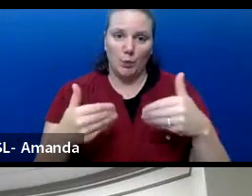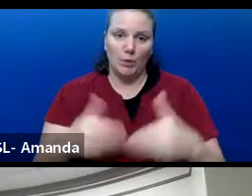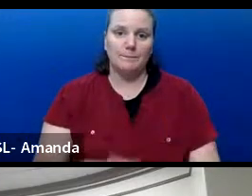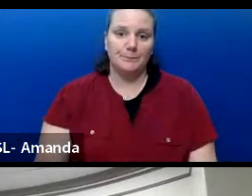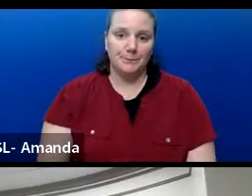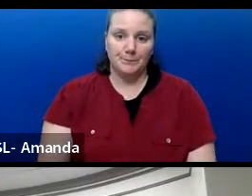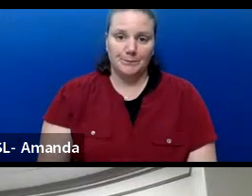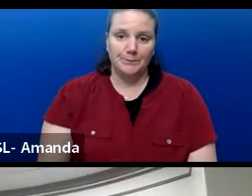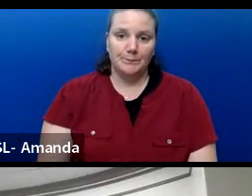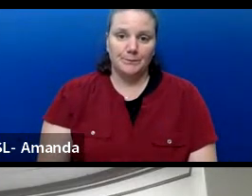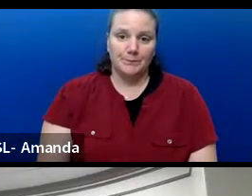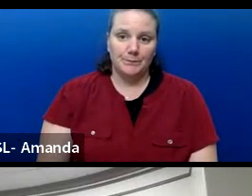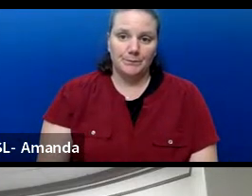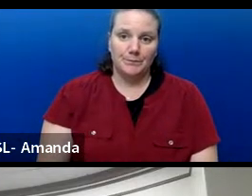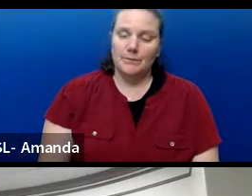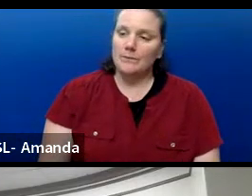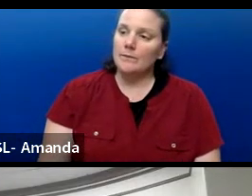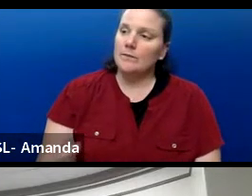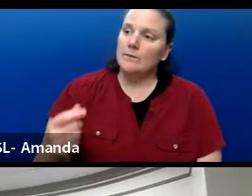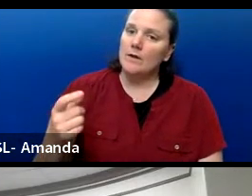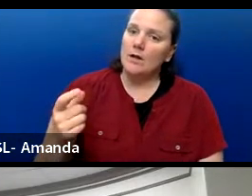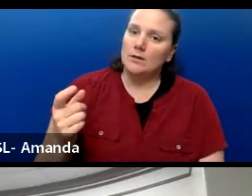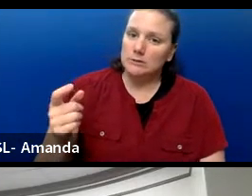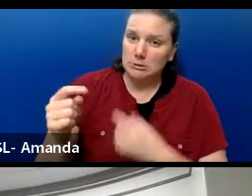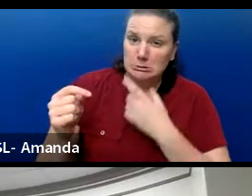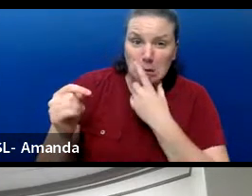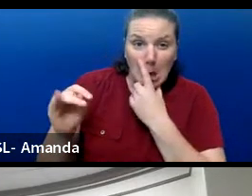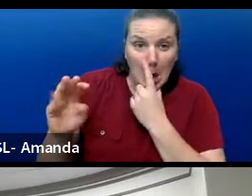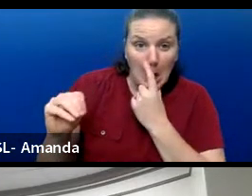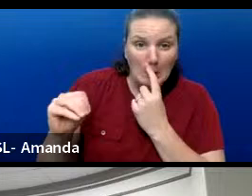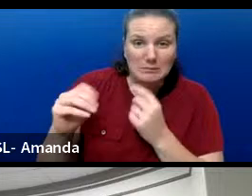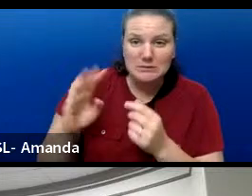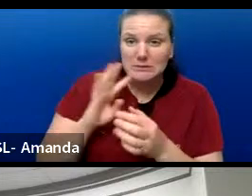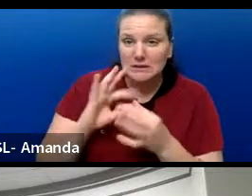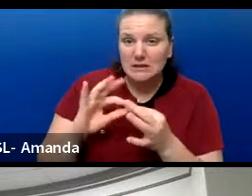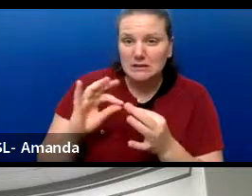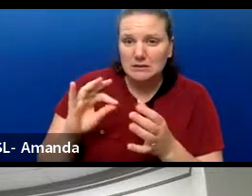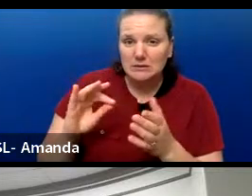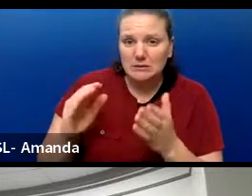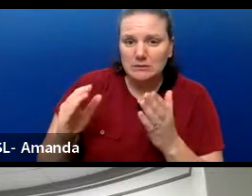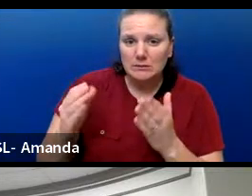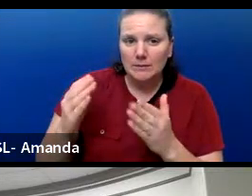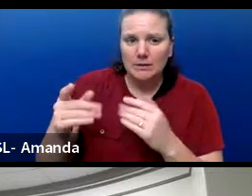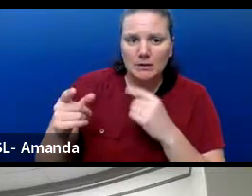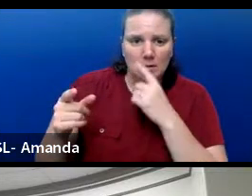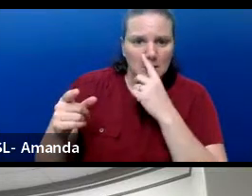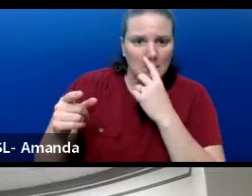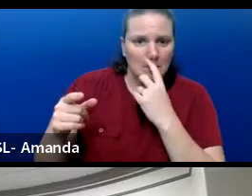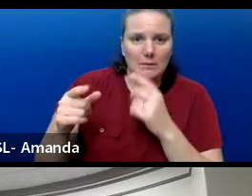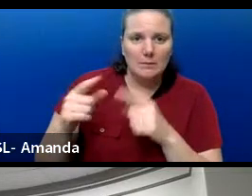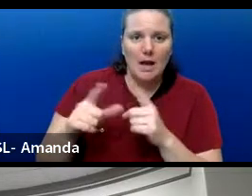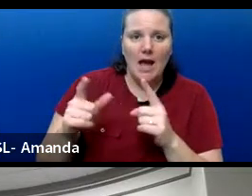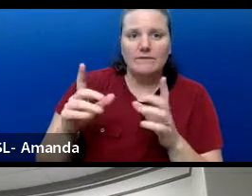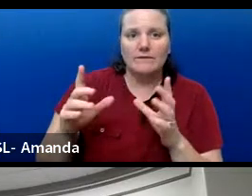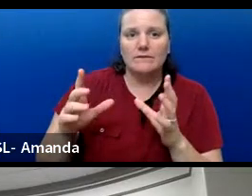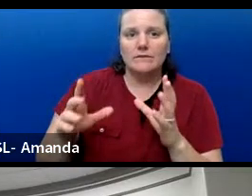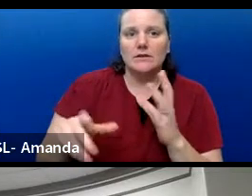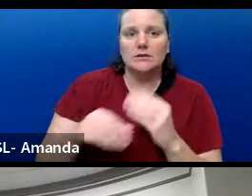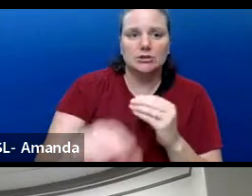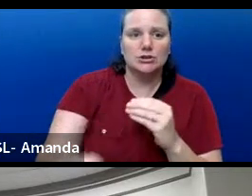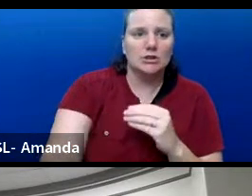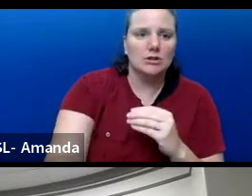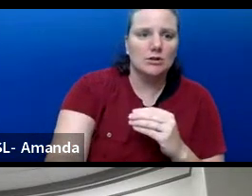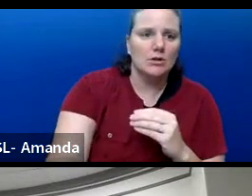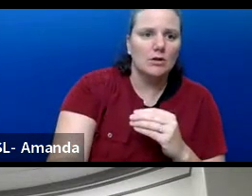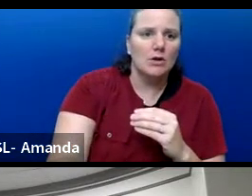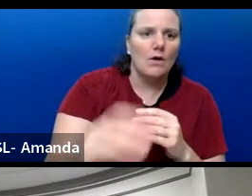I do have a suggestion for an additional one, perhaps. This is great list for IBR